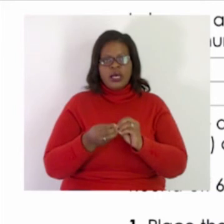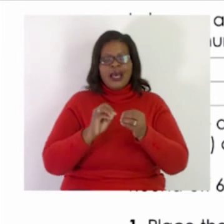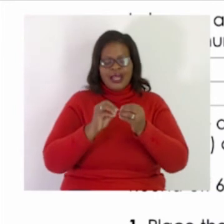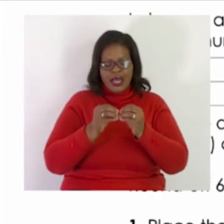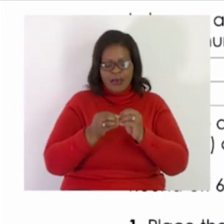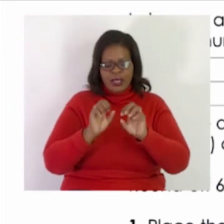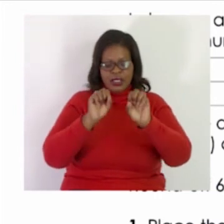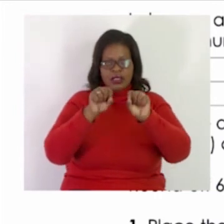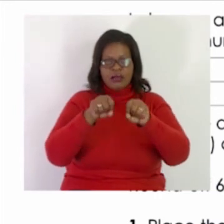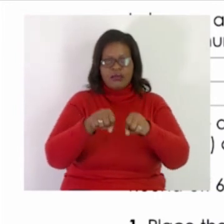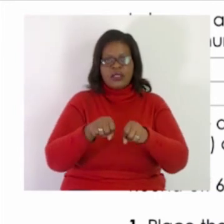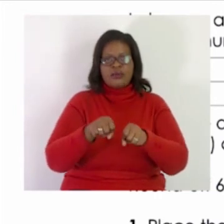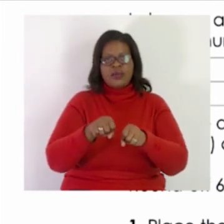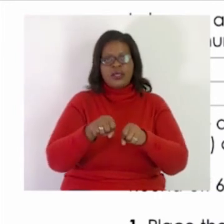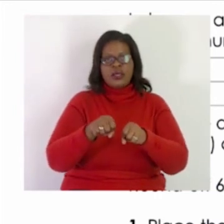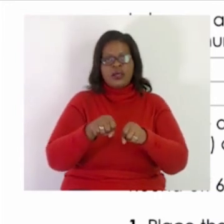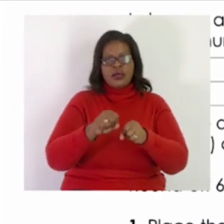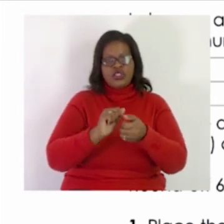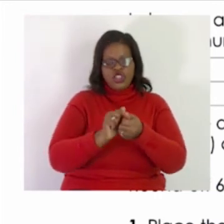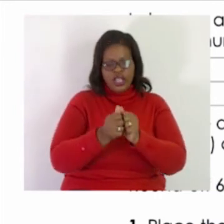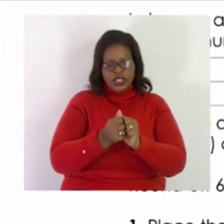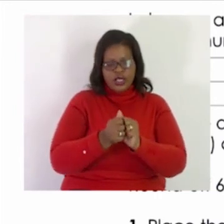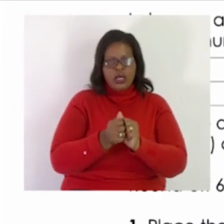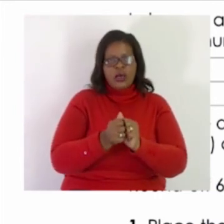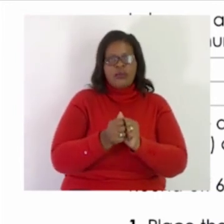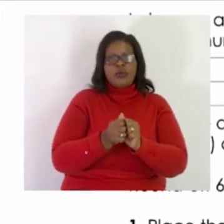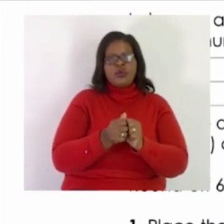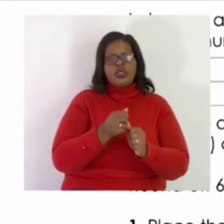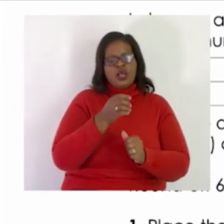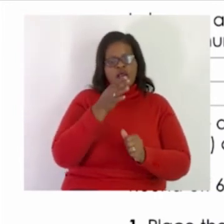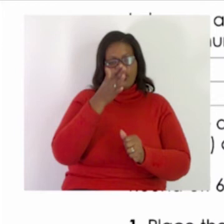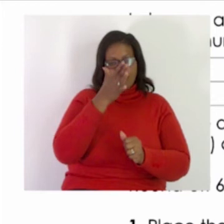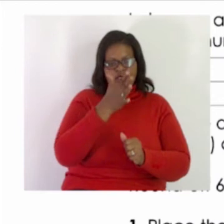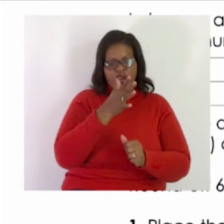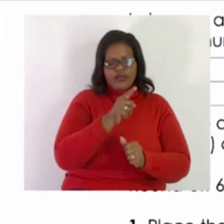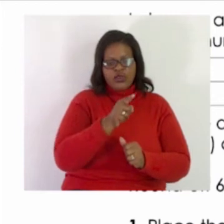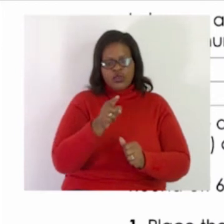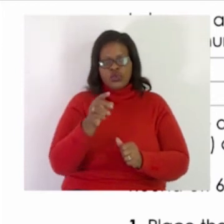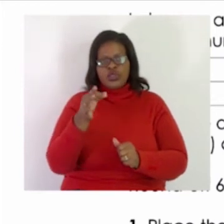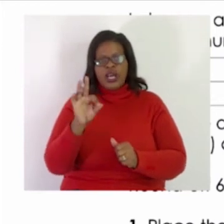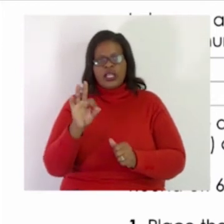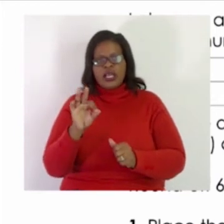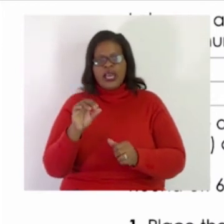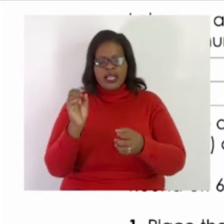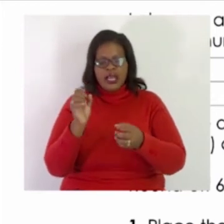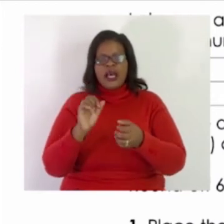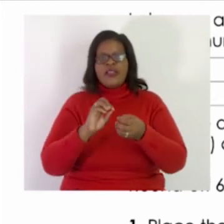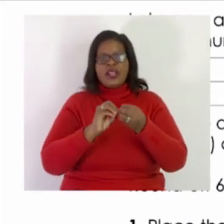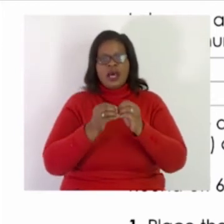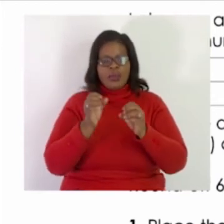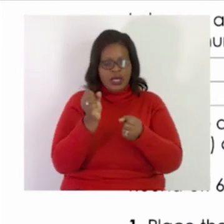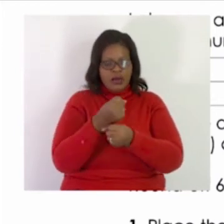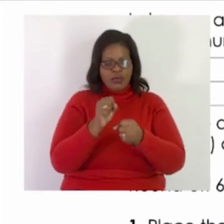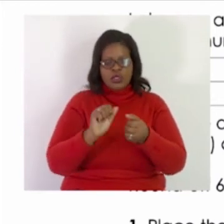between 5 and 9, and those numbers that cannot score between 0 and 4. Round